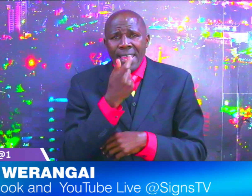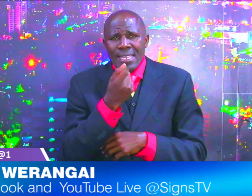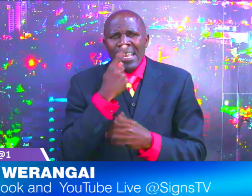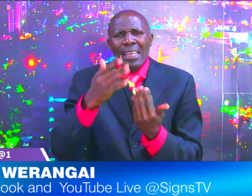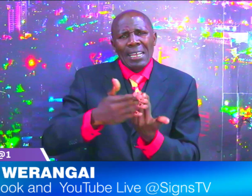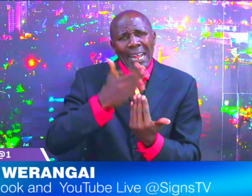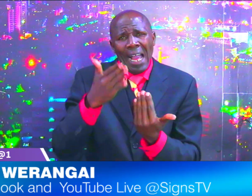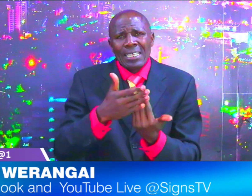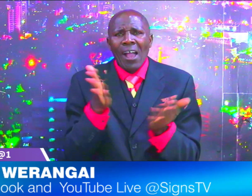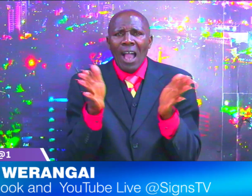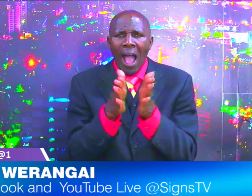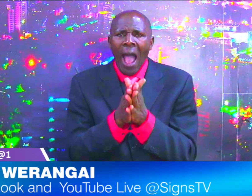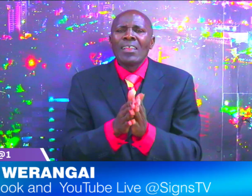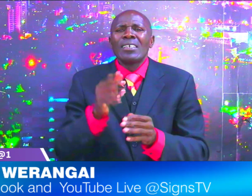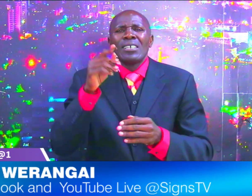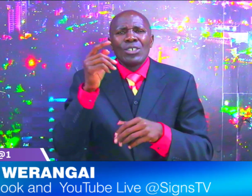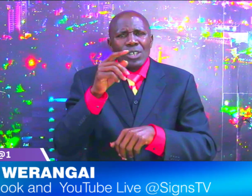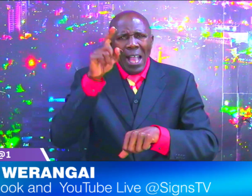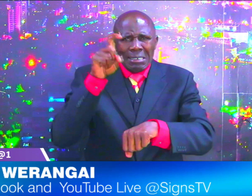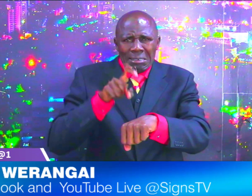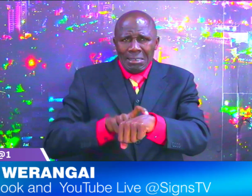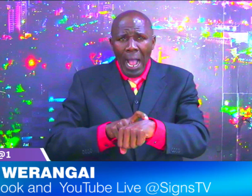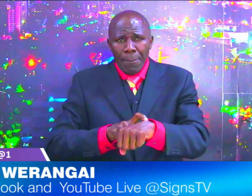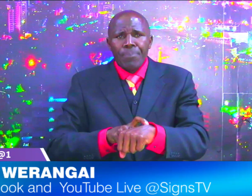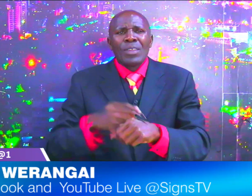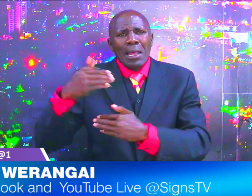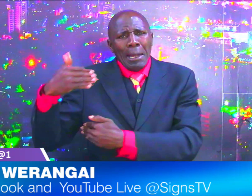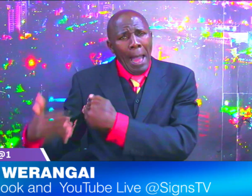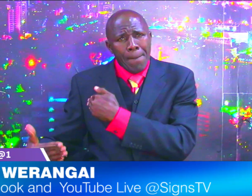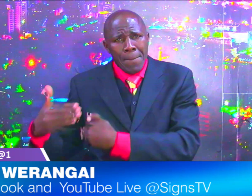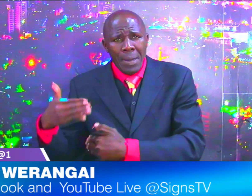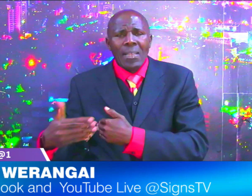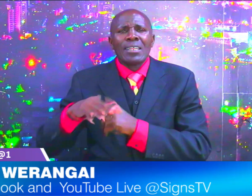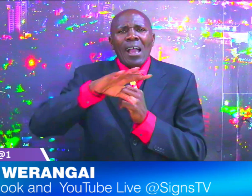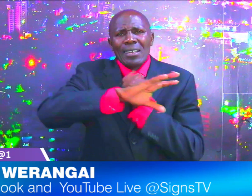care, and at times to the neighboring counties of